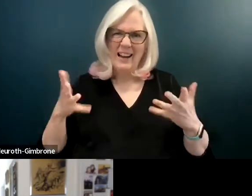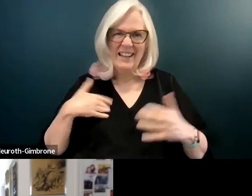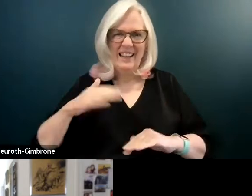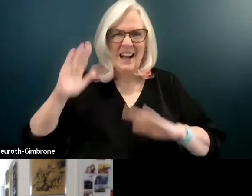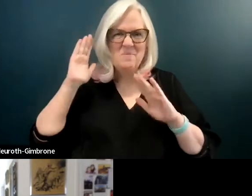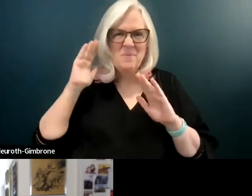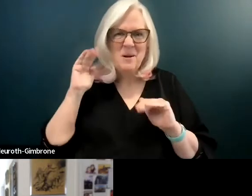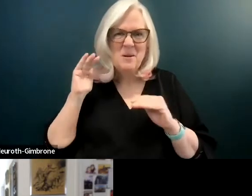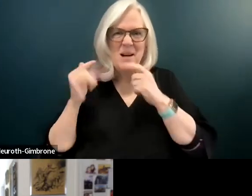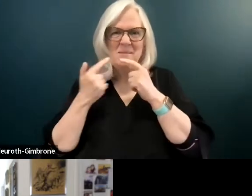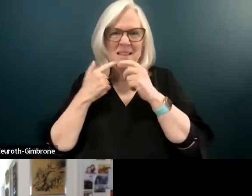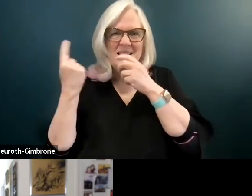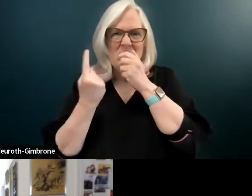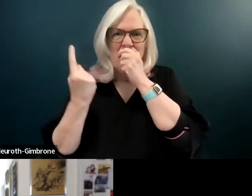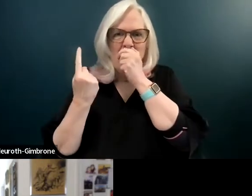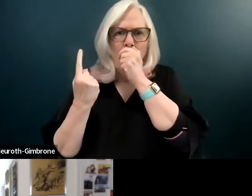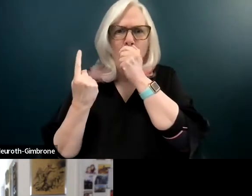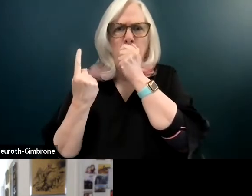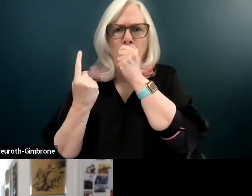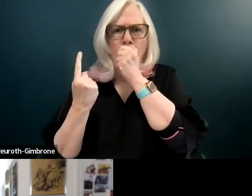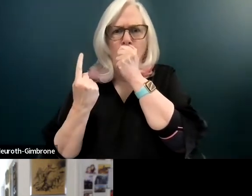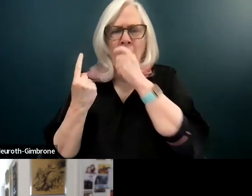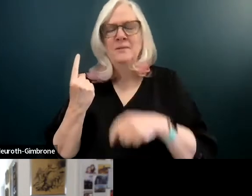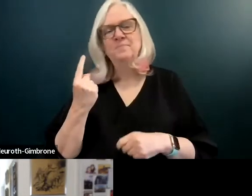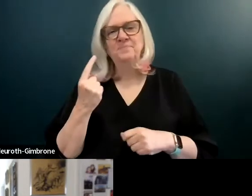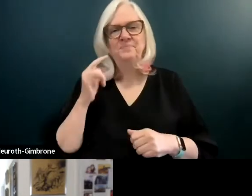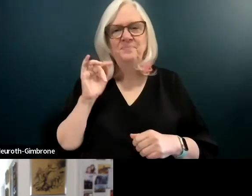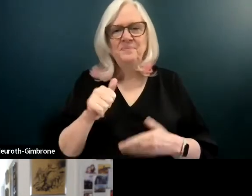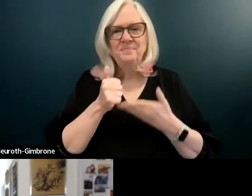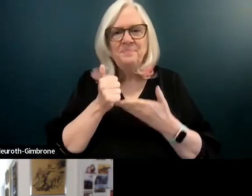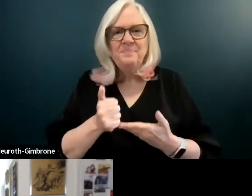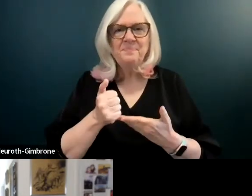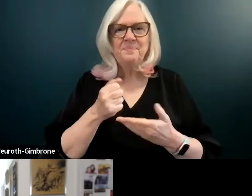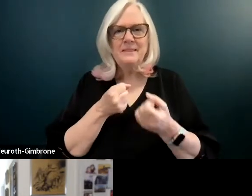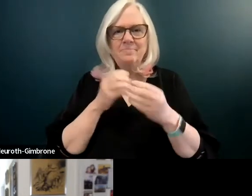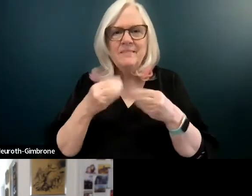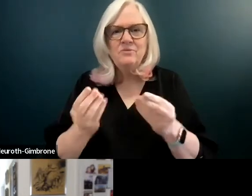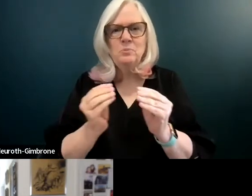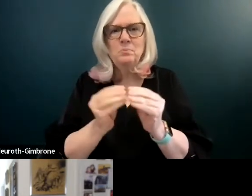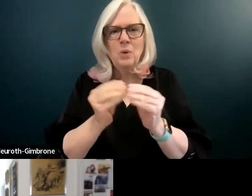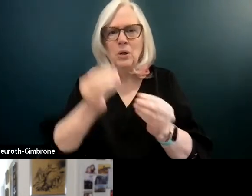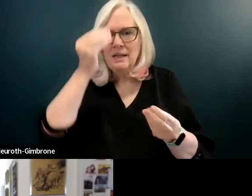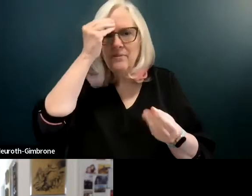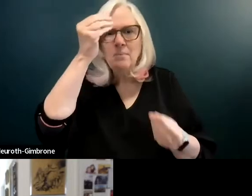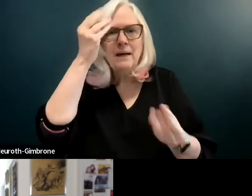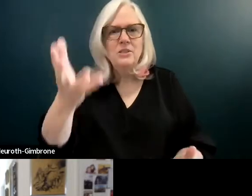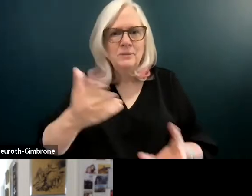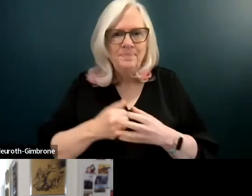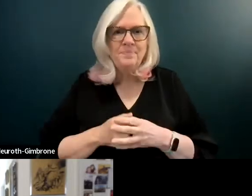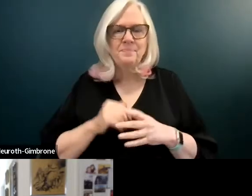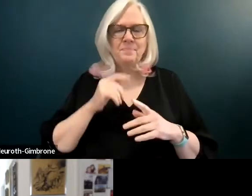saying some things that are a little bit aha and giving a little bit more information. But at the end of the day, I